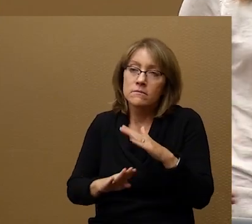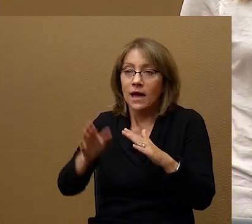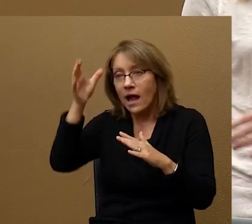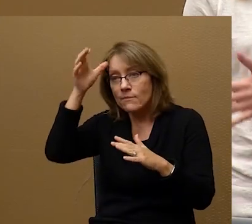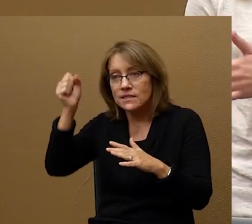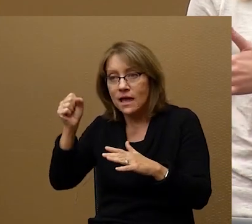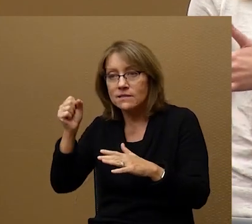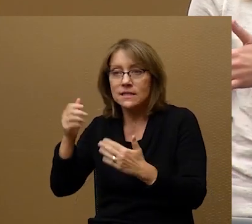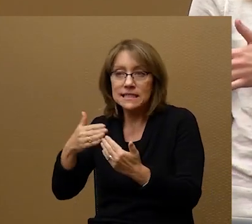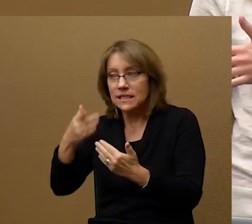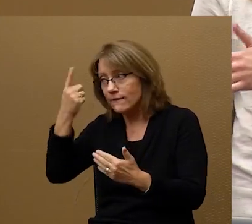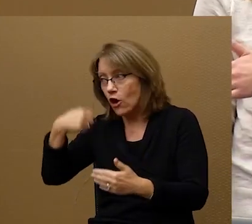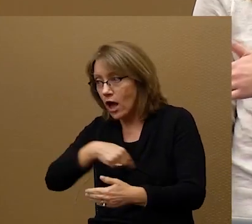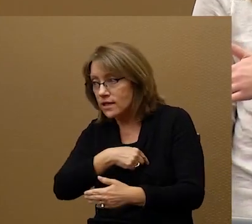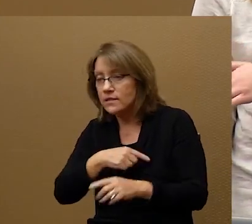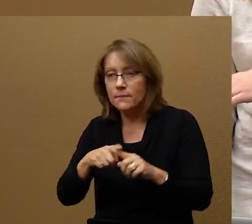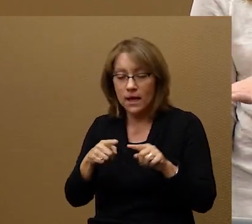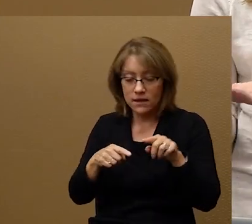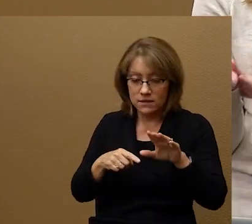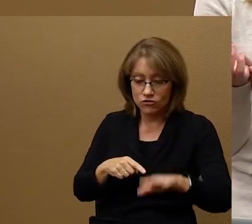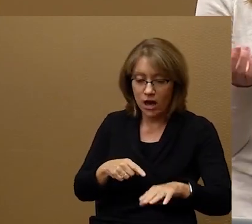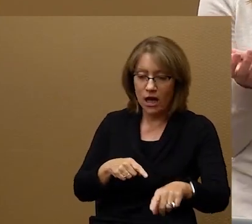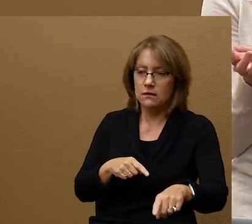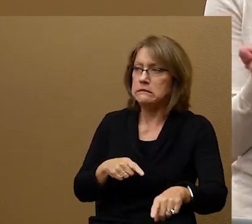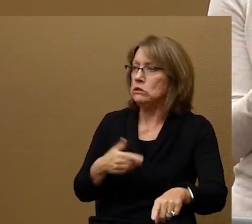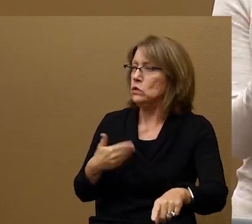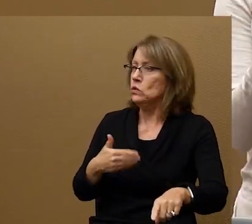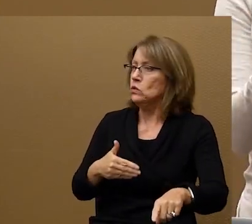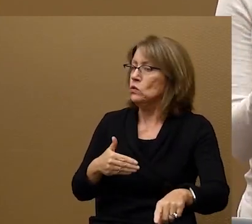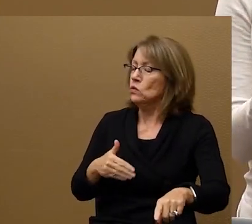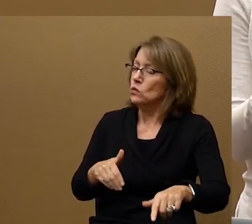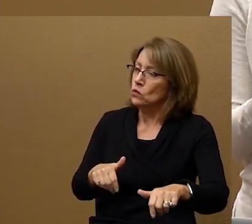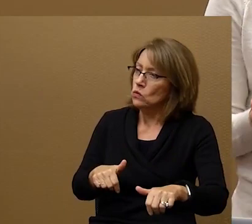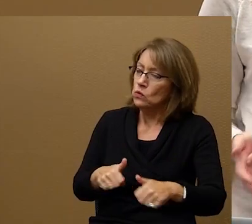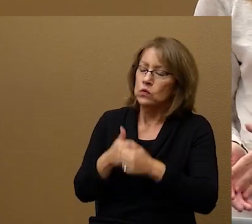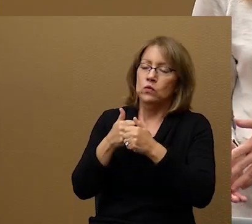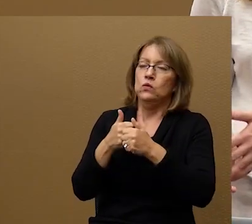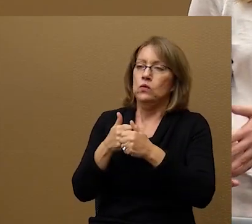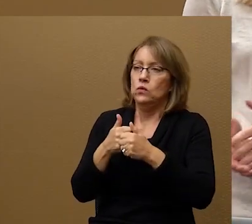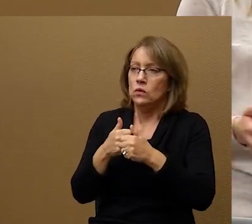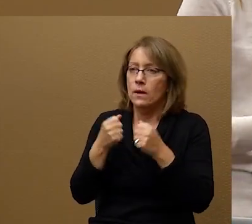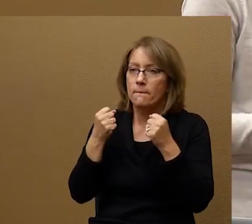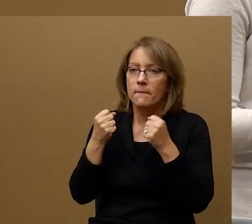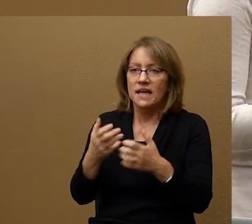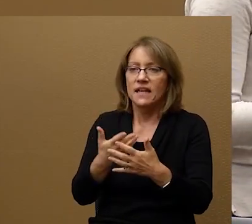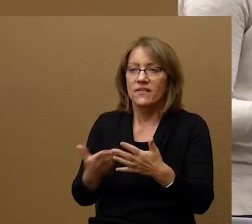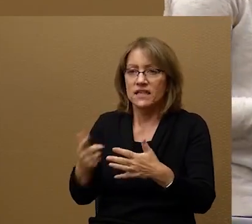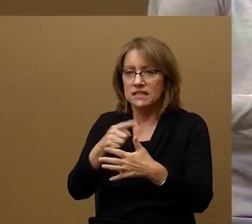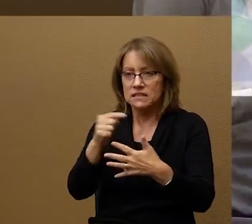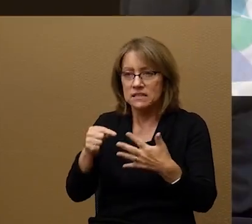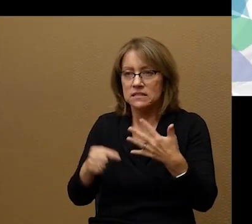to the child, it might not be easy. There are multiple steps that they have to take.